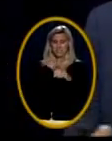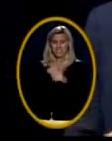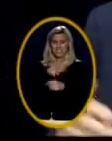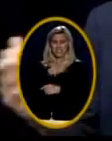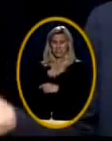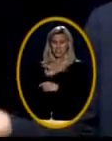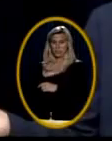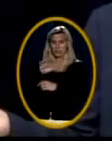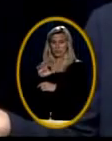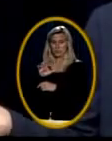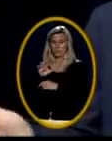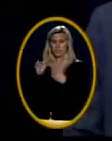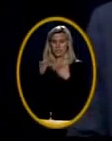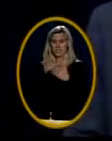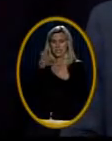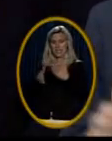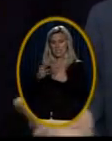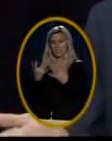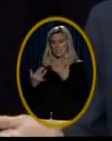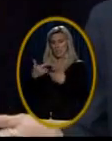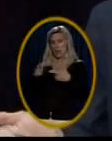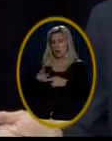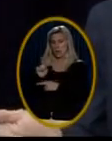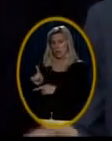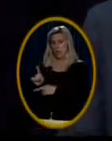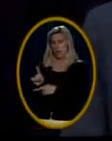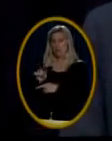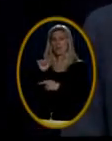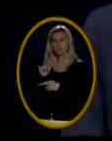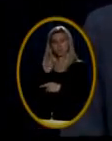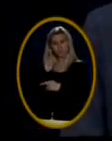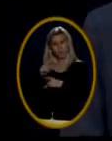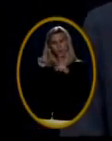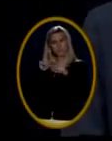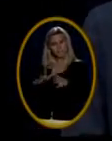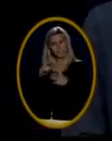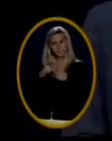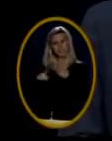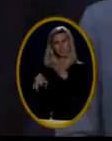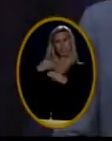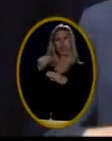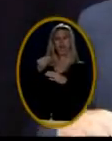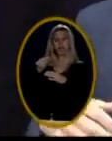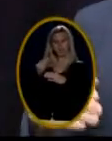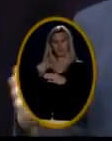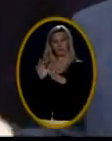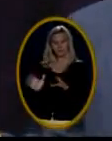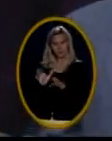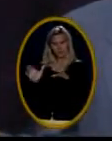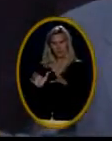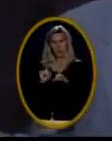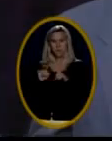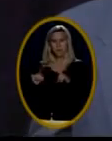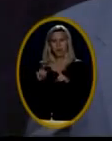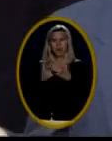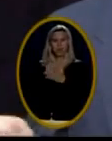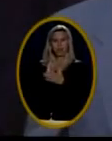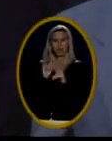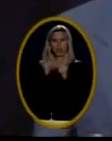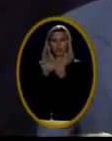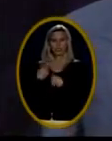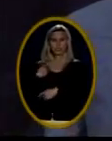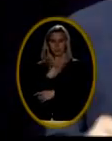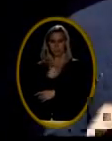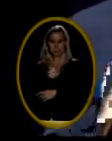Control Center next to Firing Room 1 because this is not only where all the test and checkout was performed, but where the launch team members